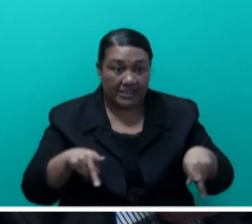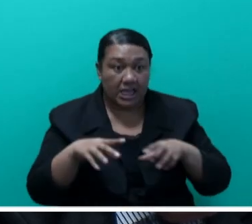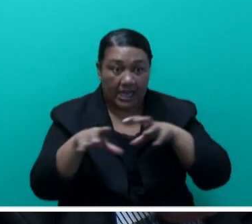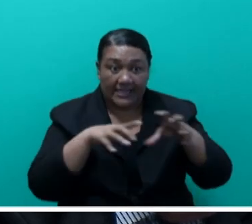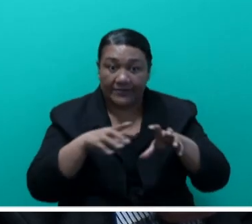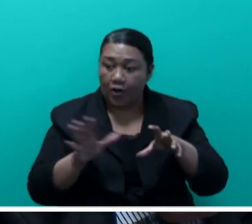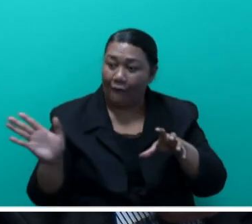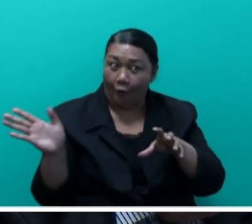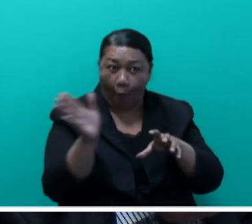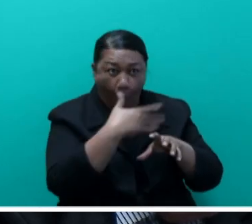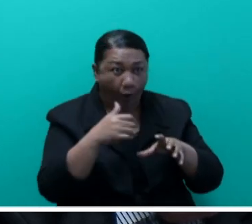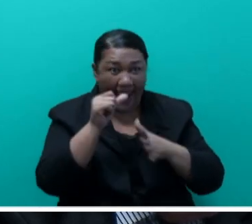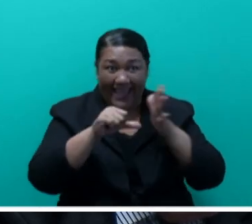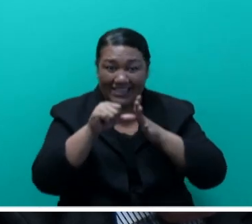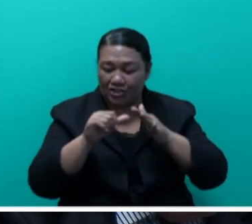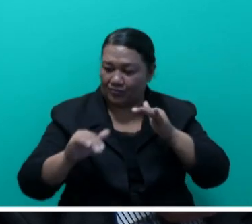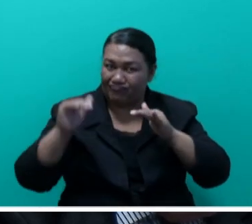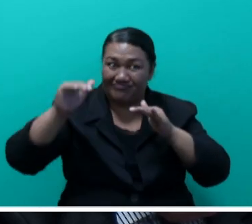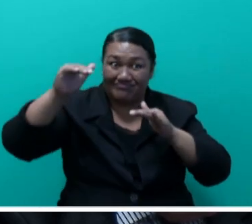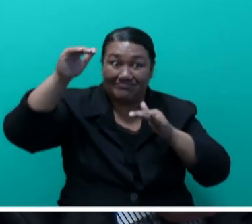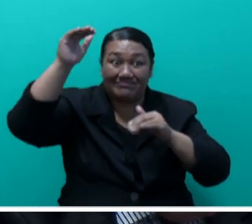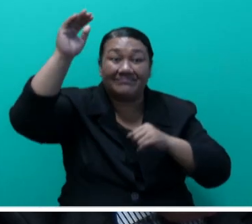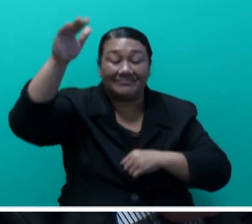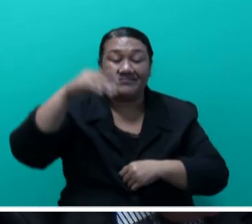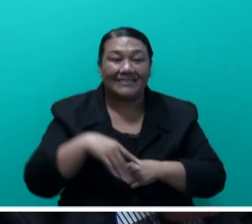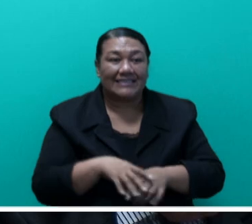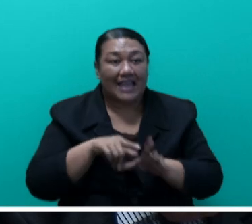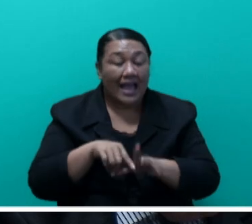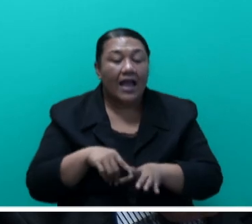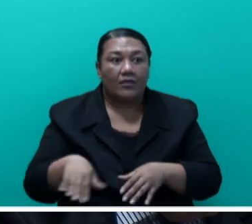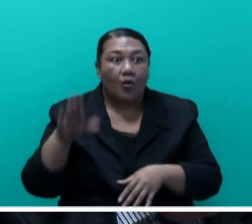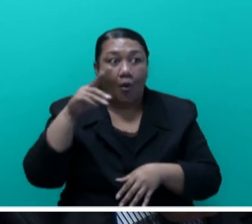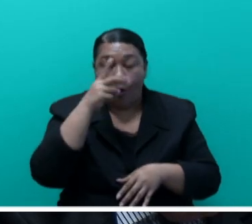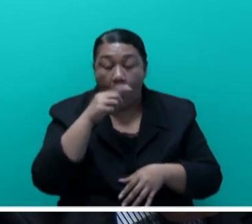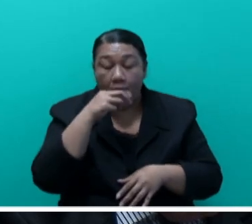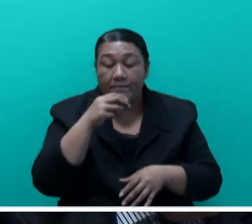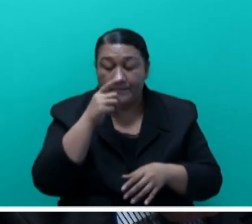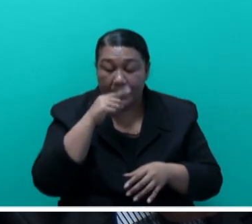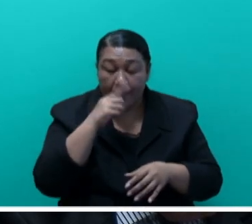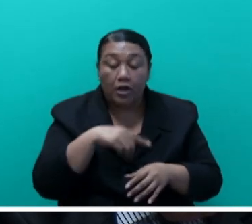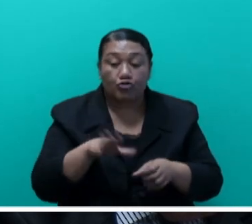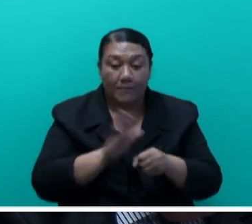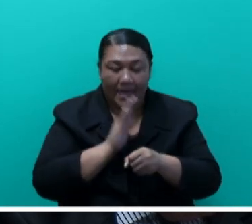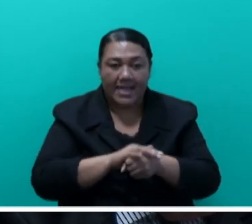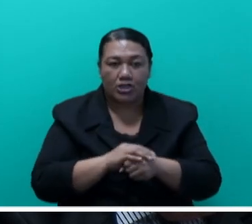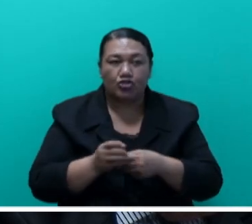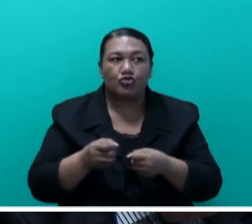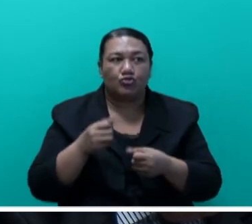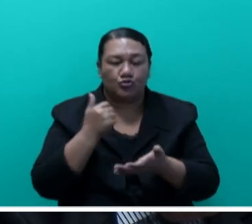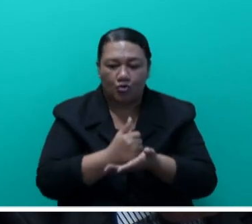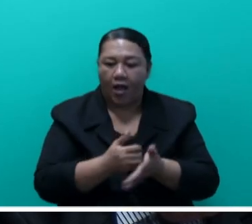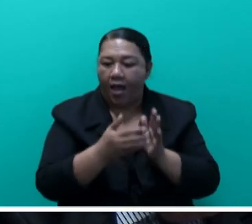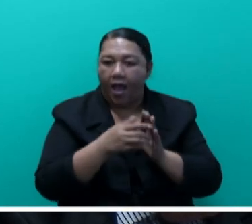ages, Mr. Speaker, promoting physical activity across all ages is essential for the